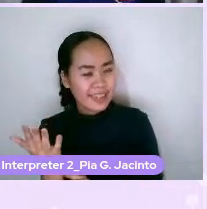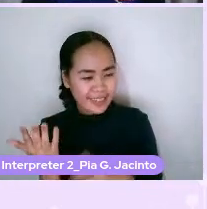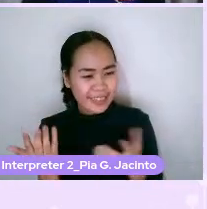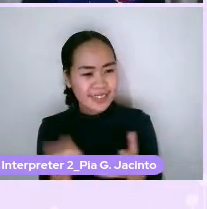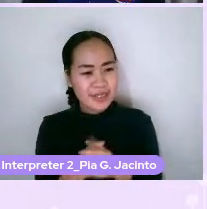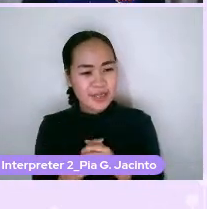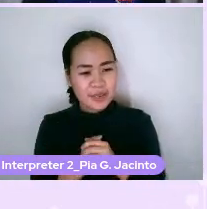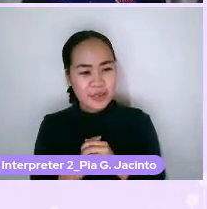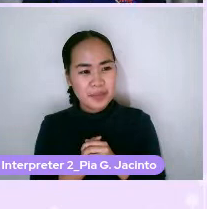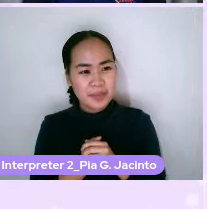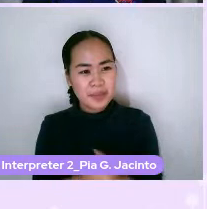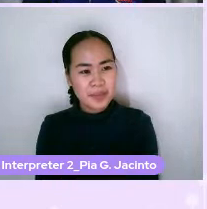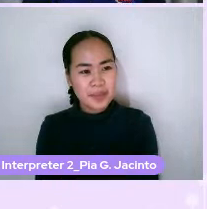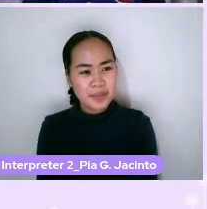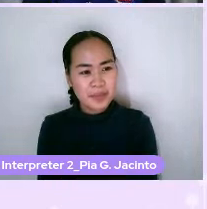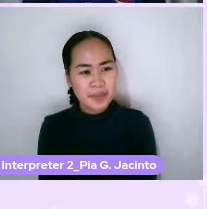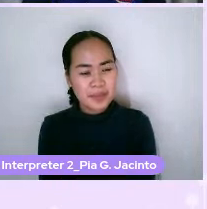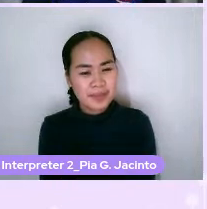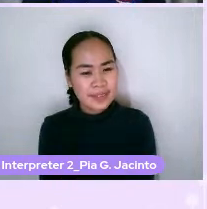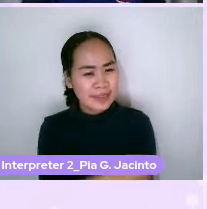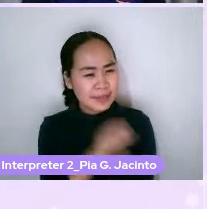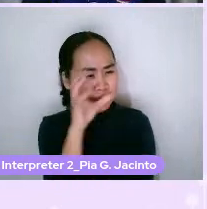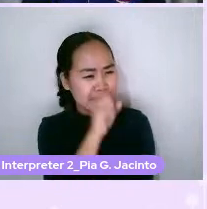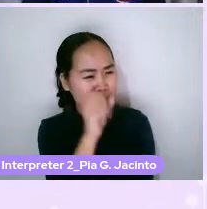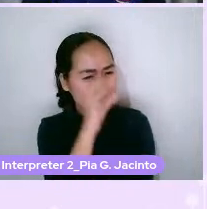Alright, sige po, hula lang ng hula.